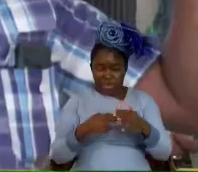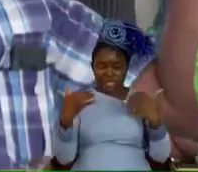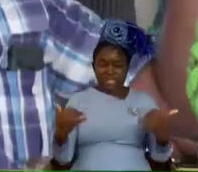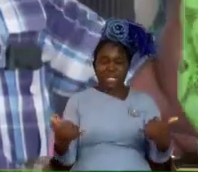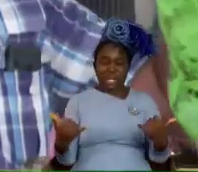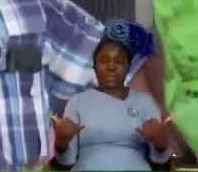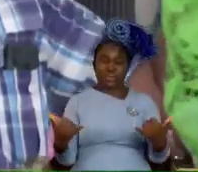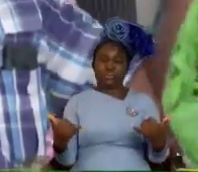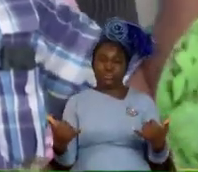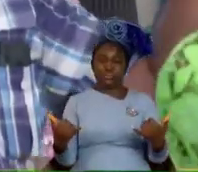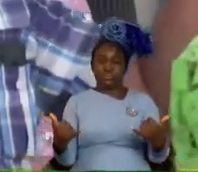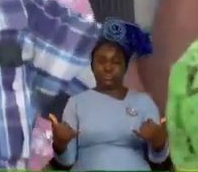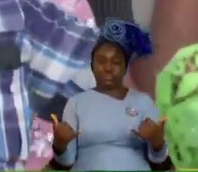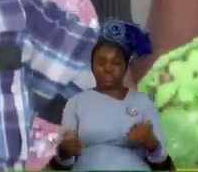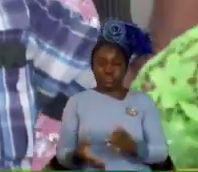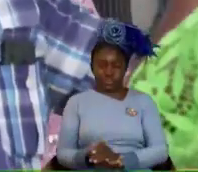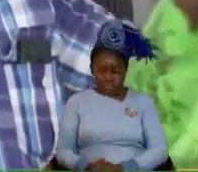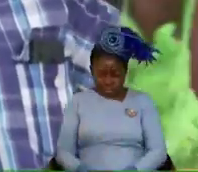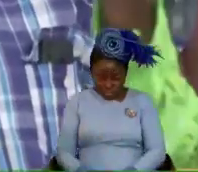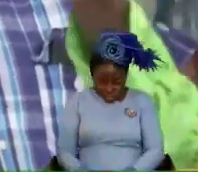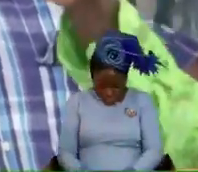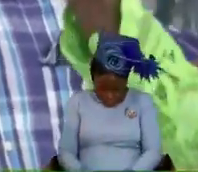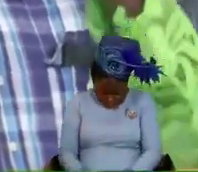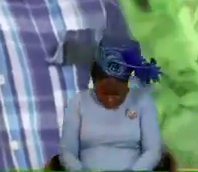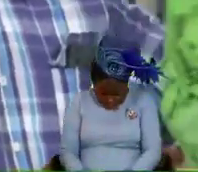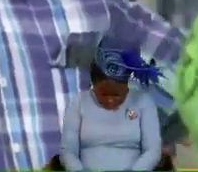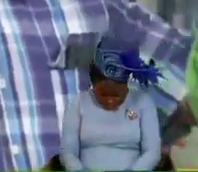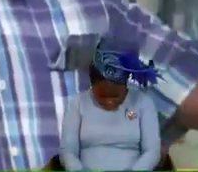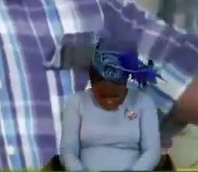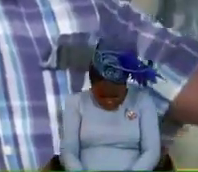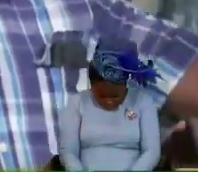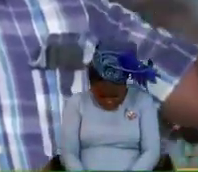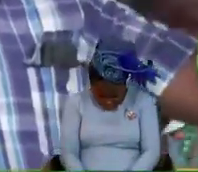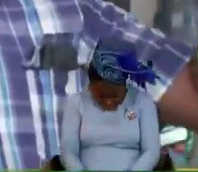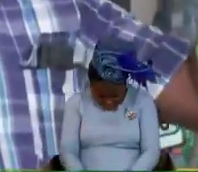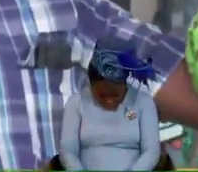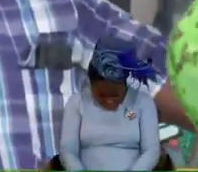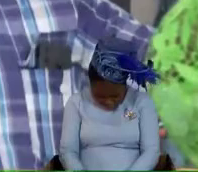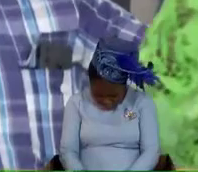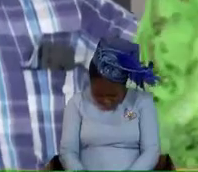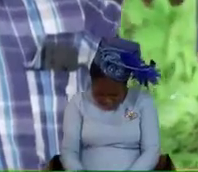the Lord. Thank you, Jesus.